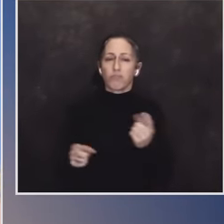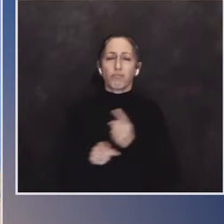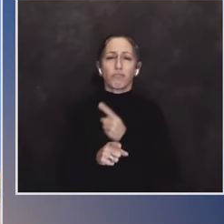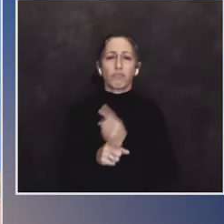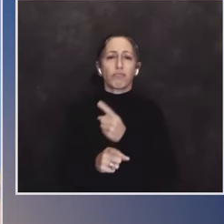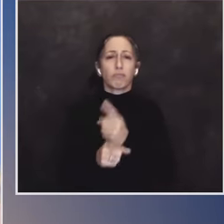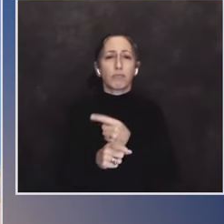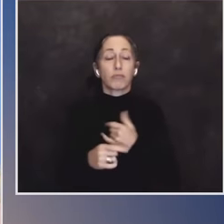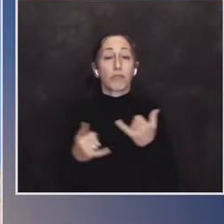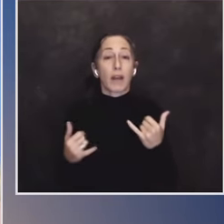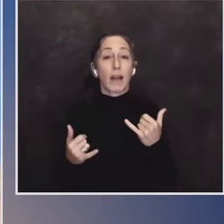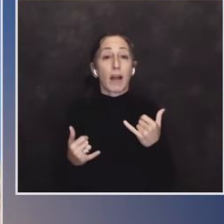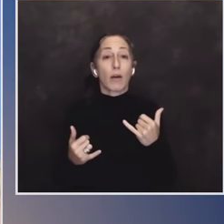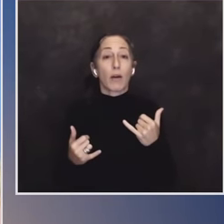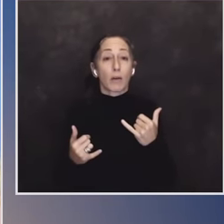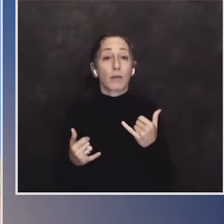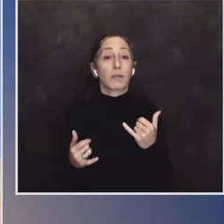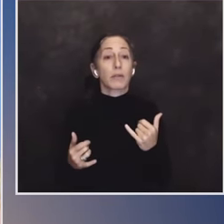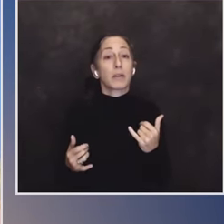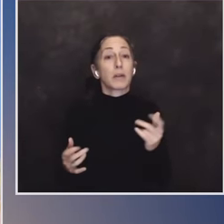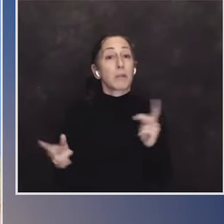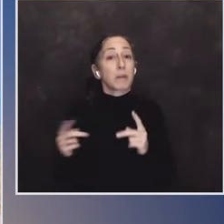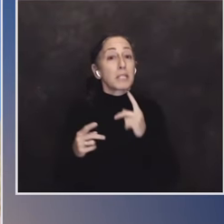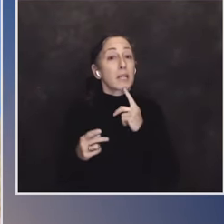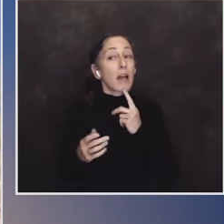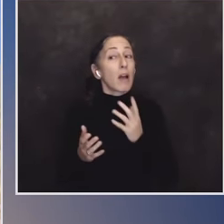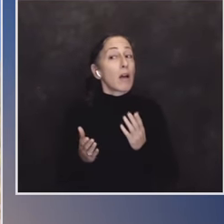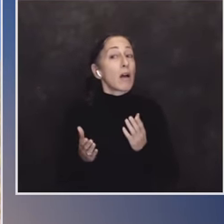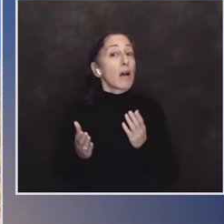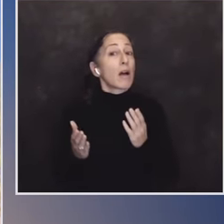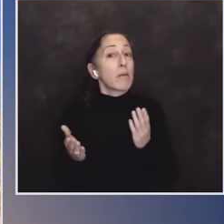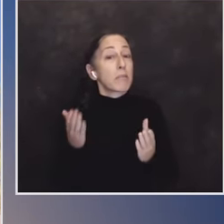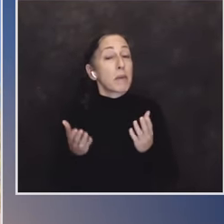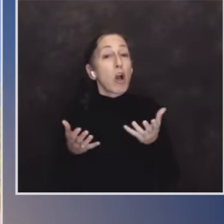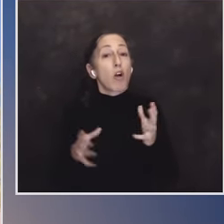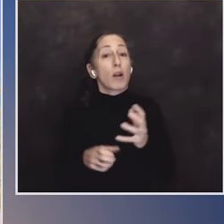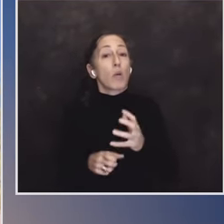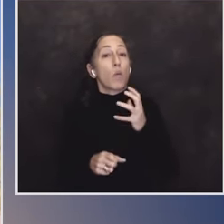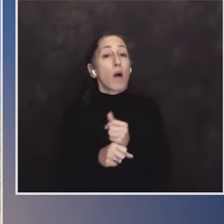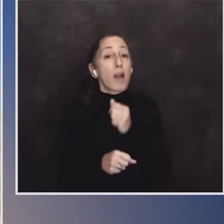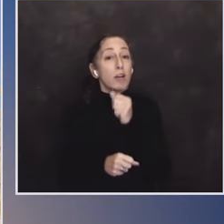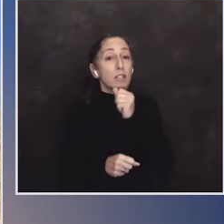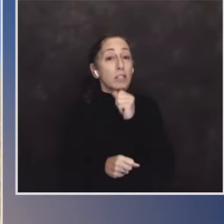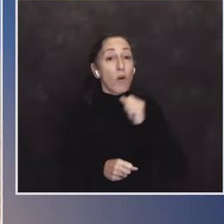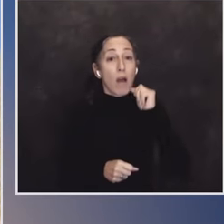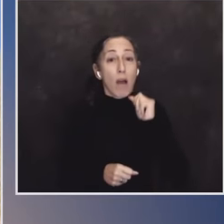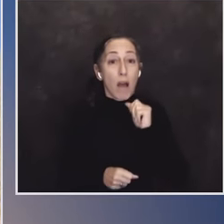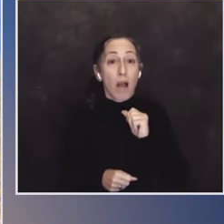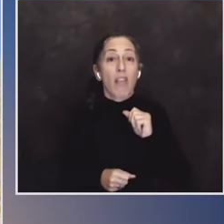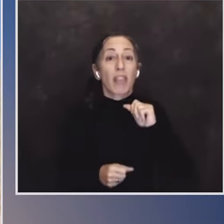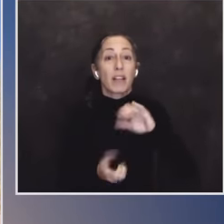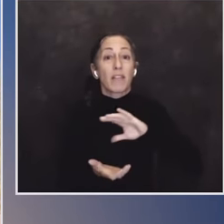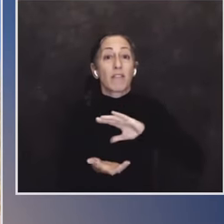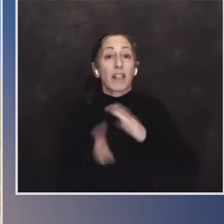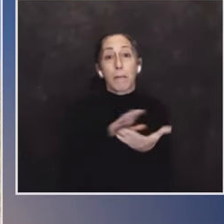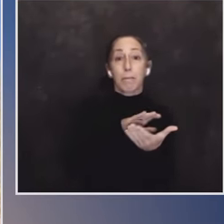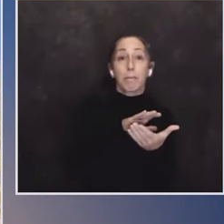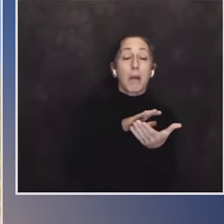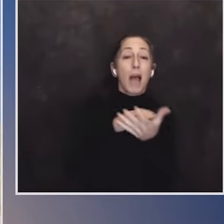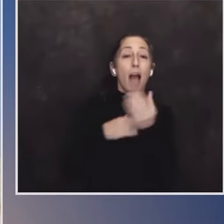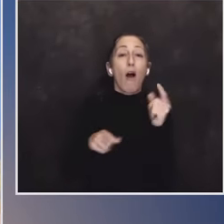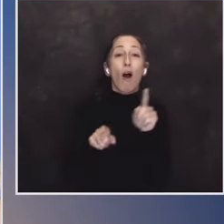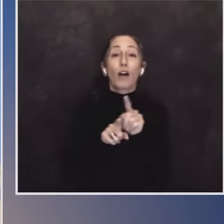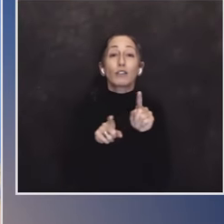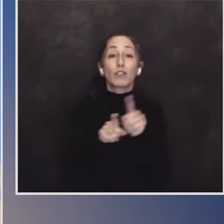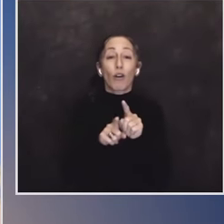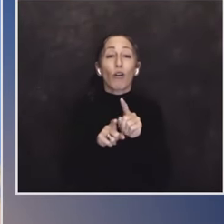suggested we've already won Arizona, but we're confident about Arizona. That's a turnaround. We also just called it